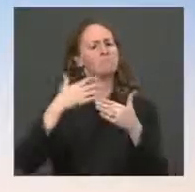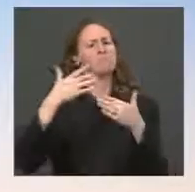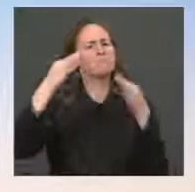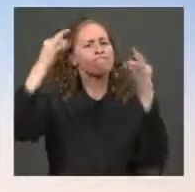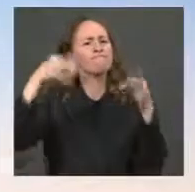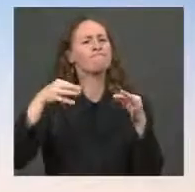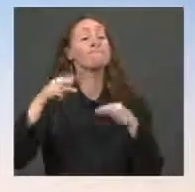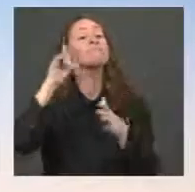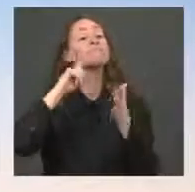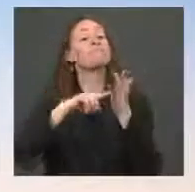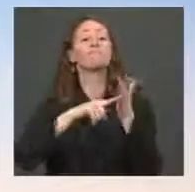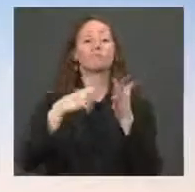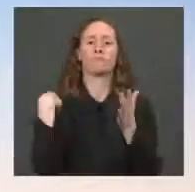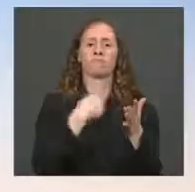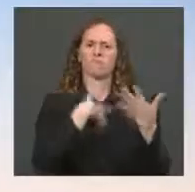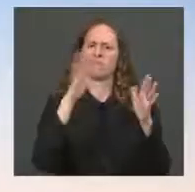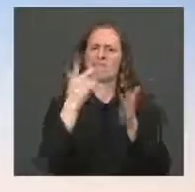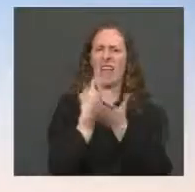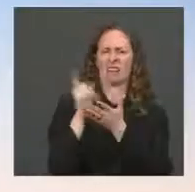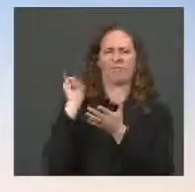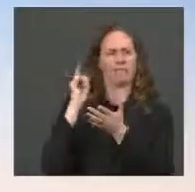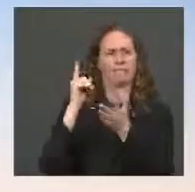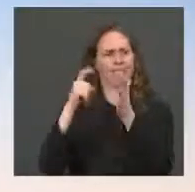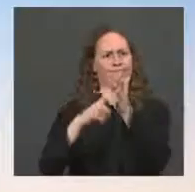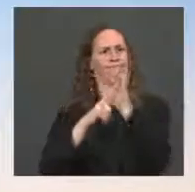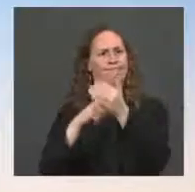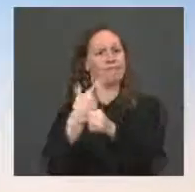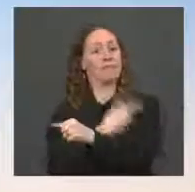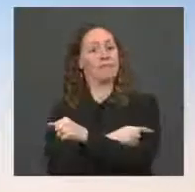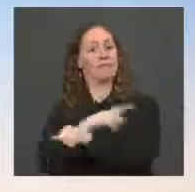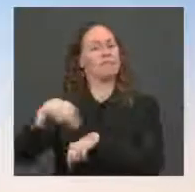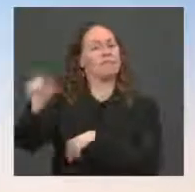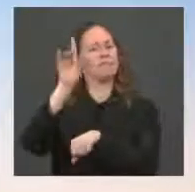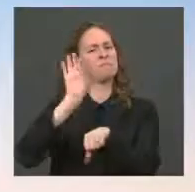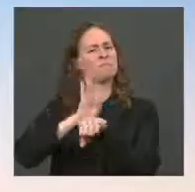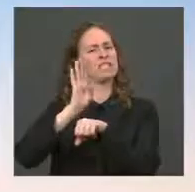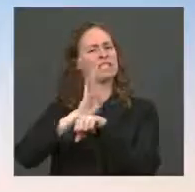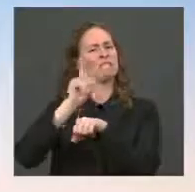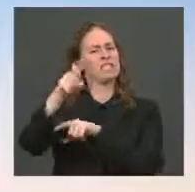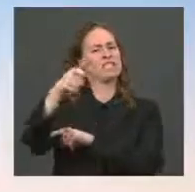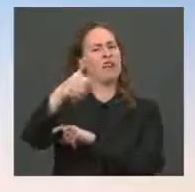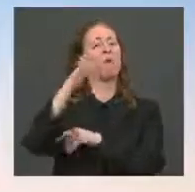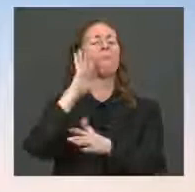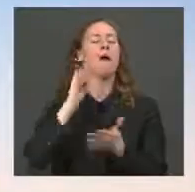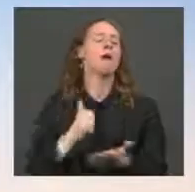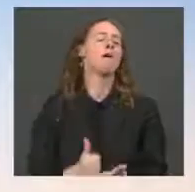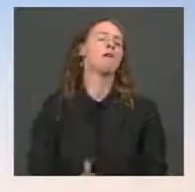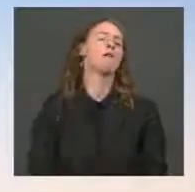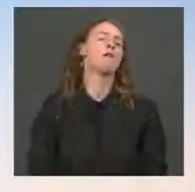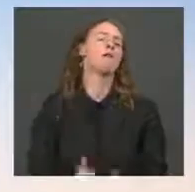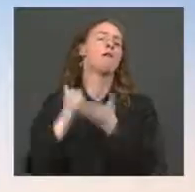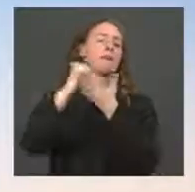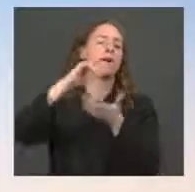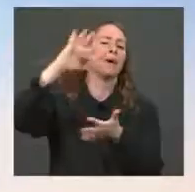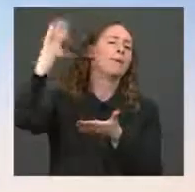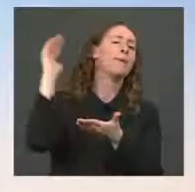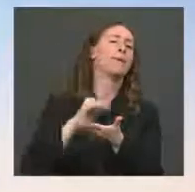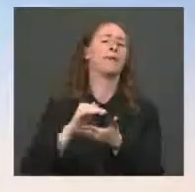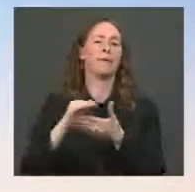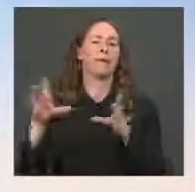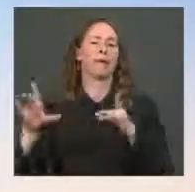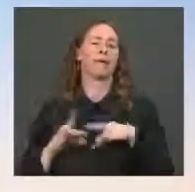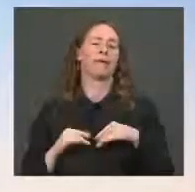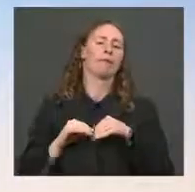mandates and requirements on businesses would have the largest impact in helping reduce the spread of COVID, protect more